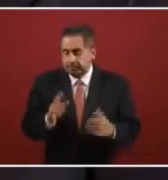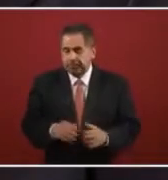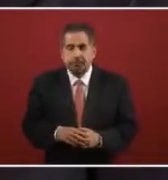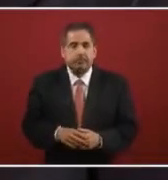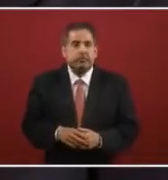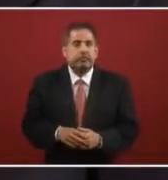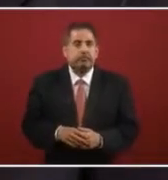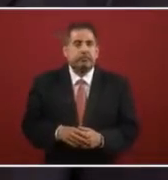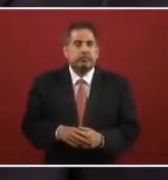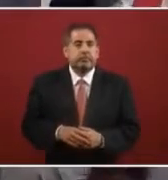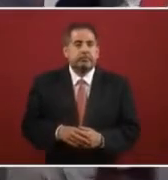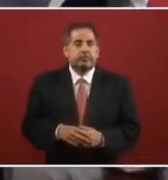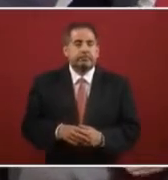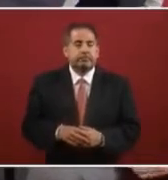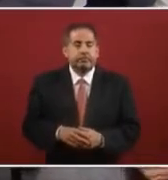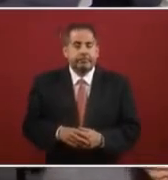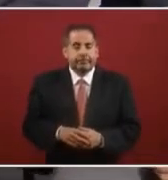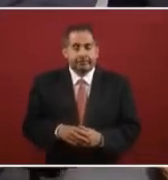Well,